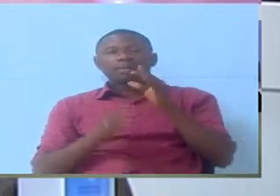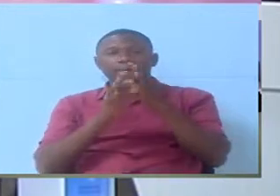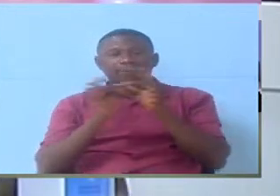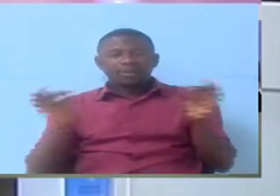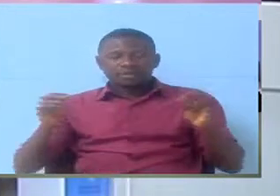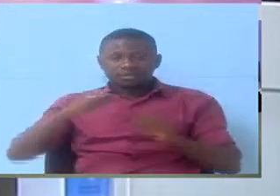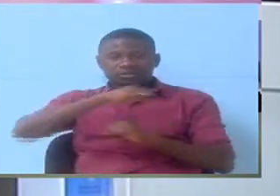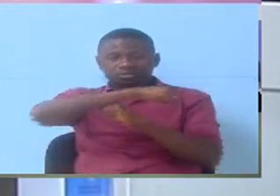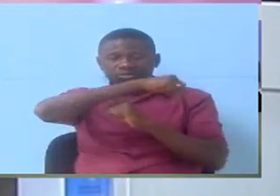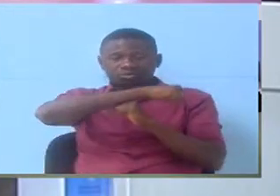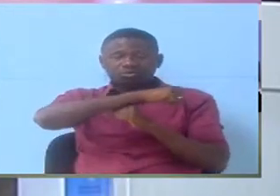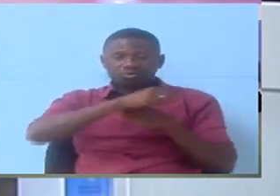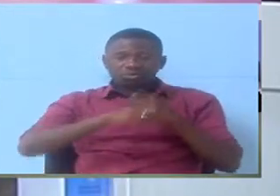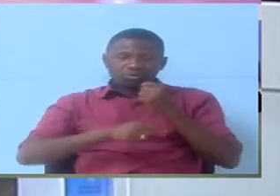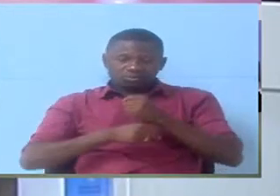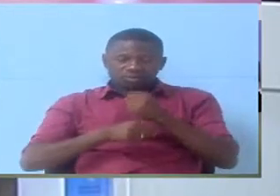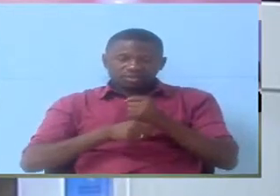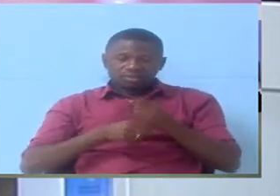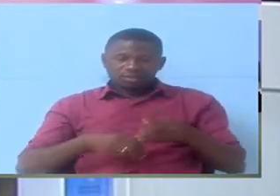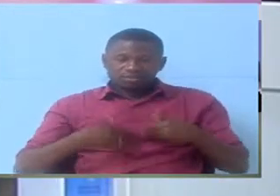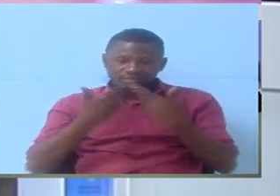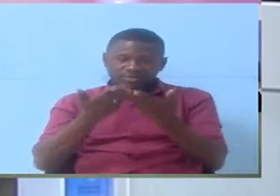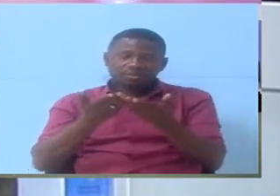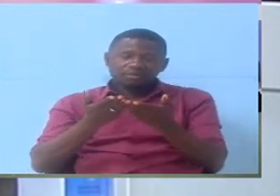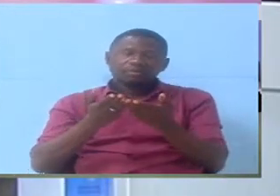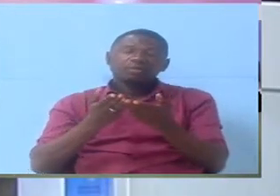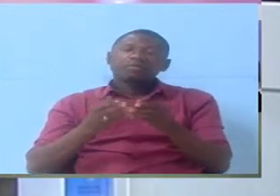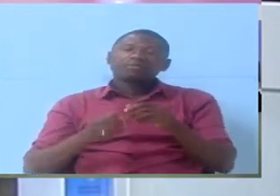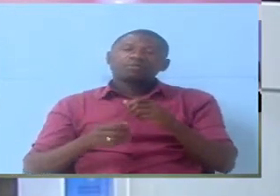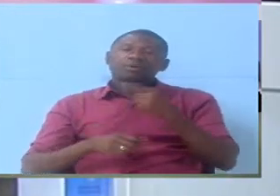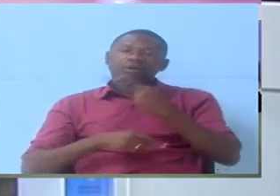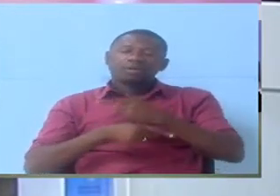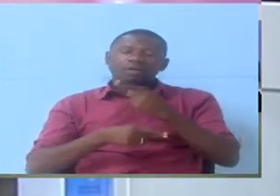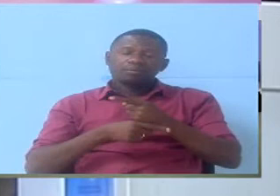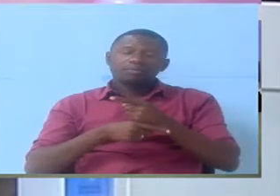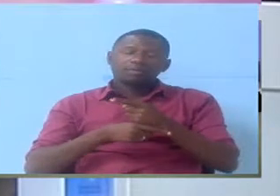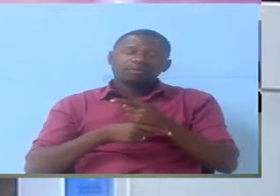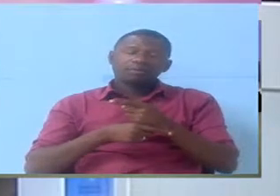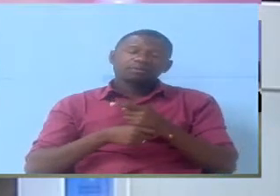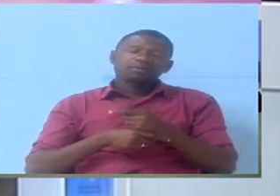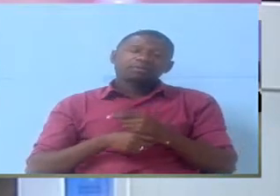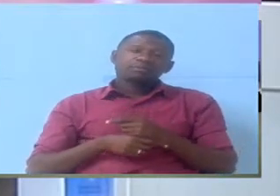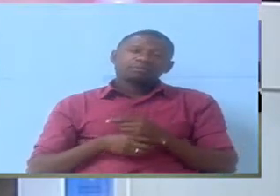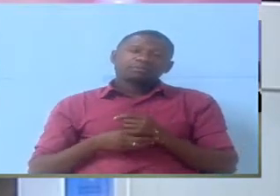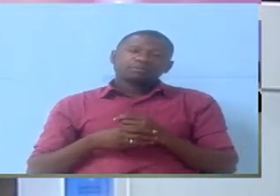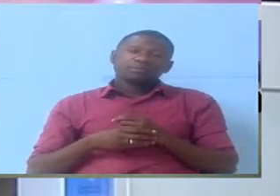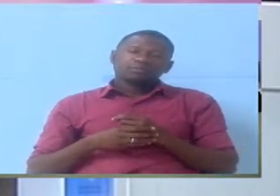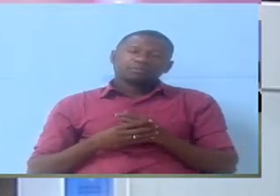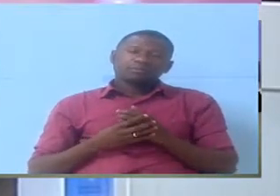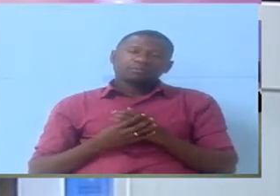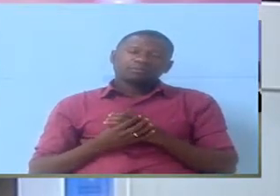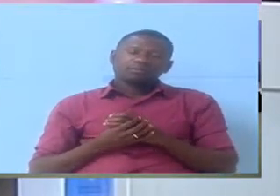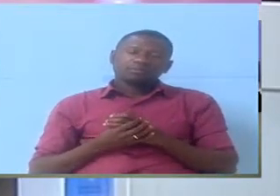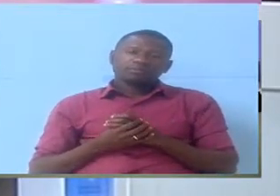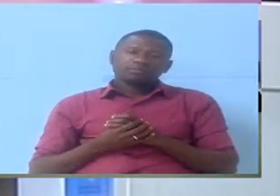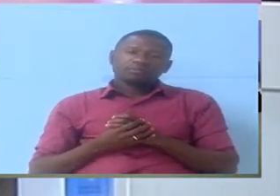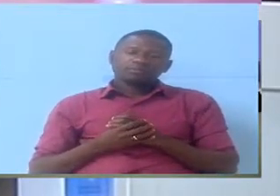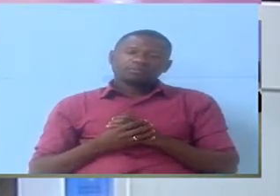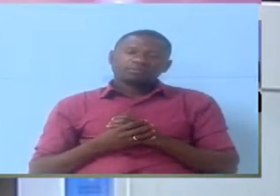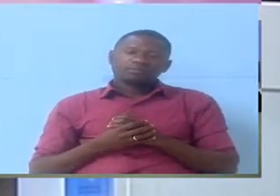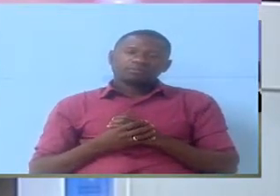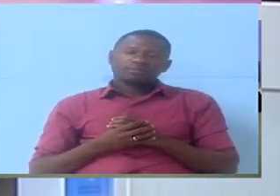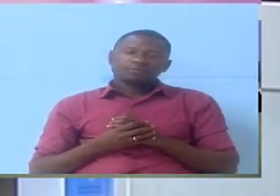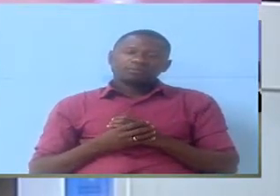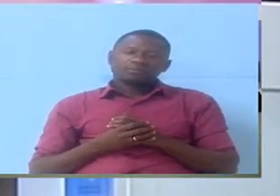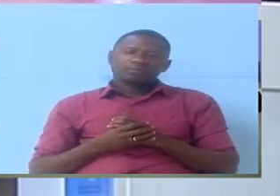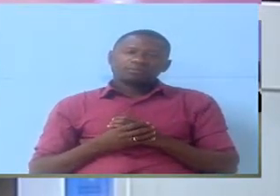created for Gambia police. And what more the United Nations la mako irbunda puru nyanta Cairo sembentu yala nyaming yobunda